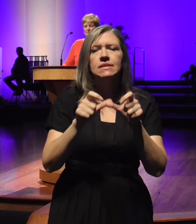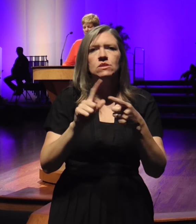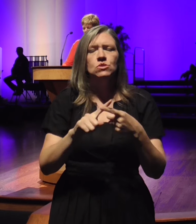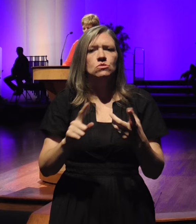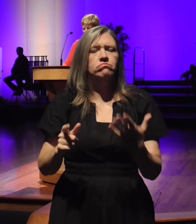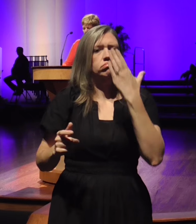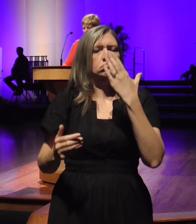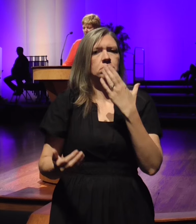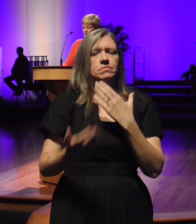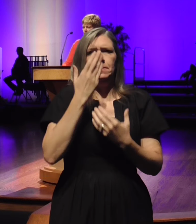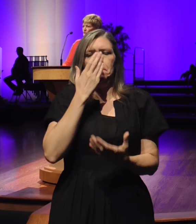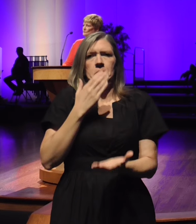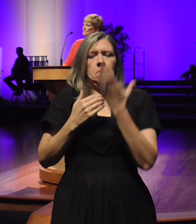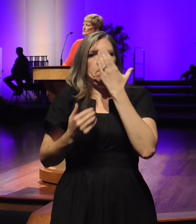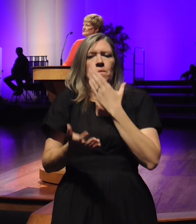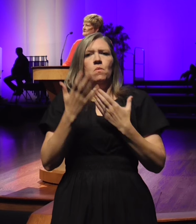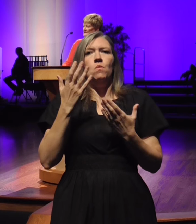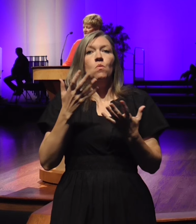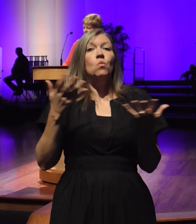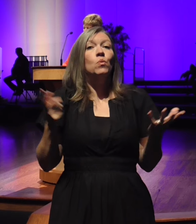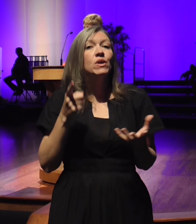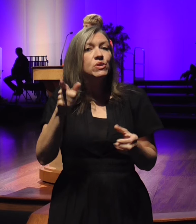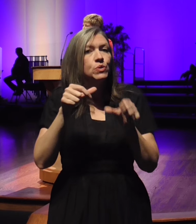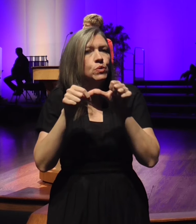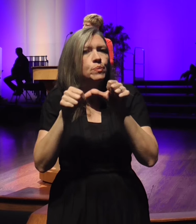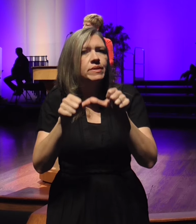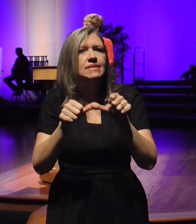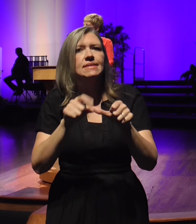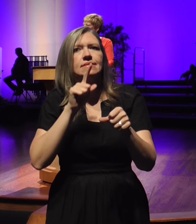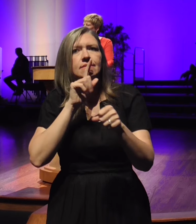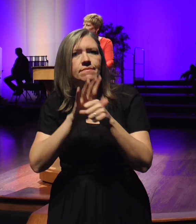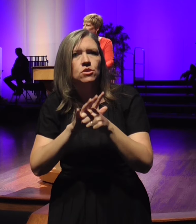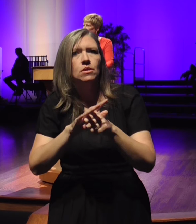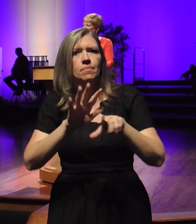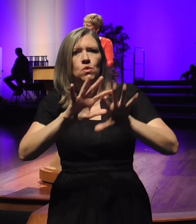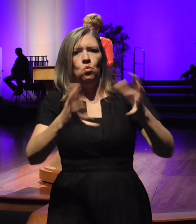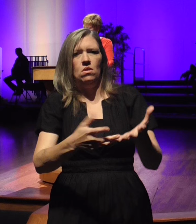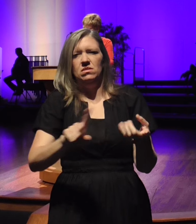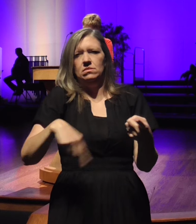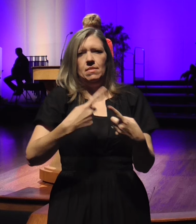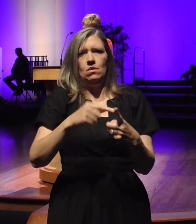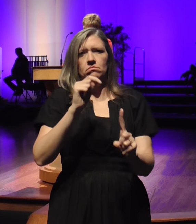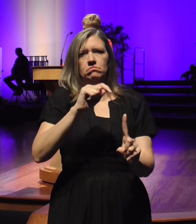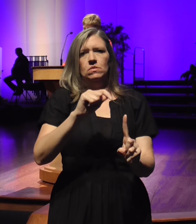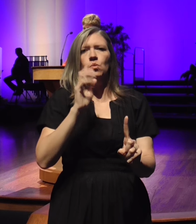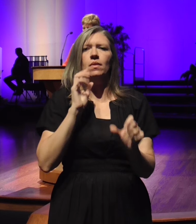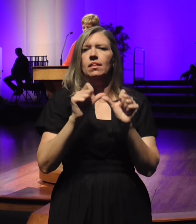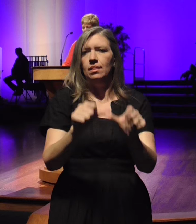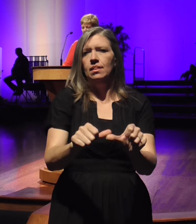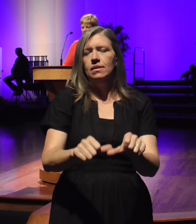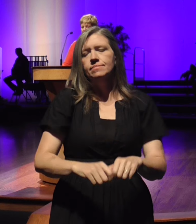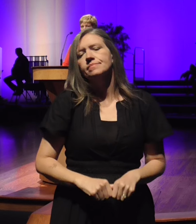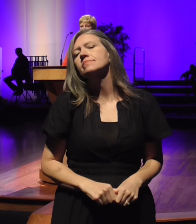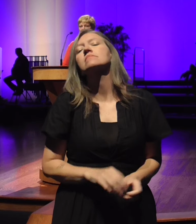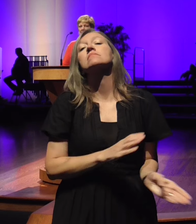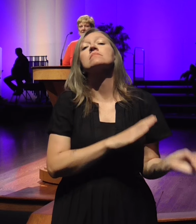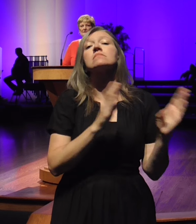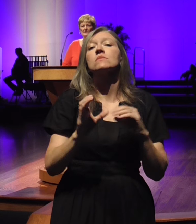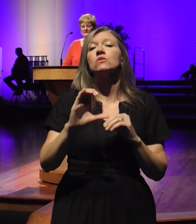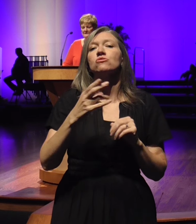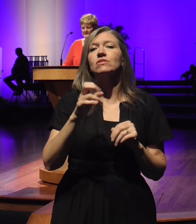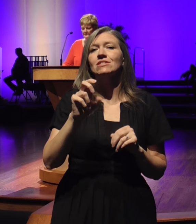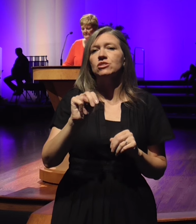Curtis Hopkins. The world will persist in exhibiting before you what